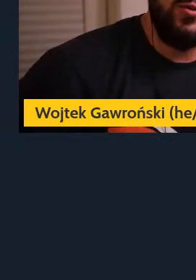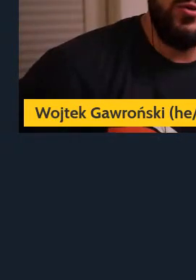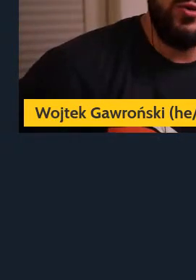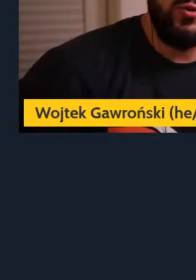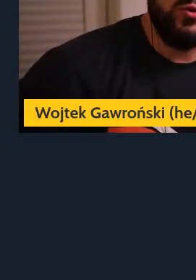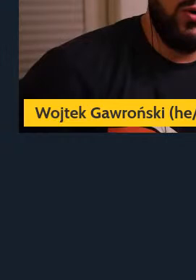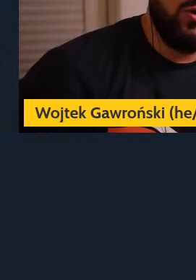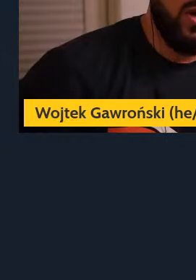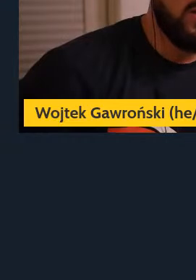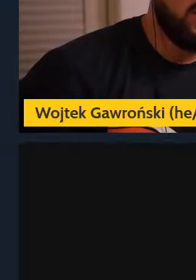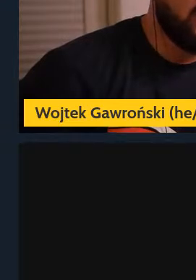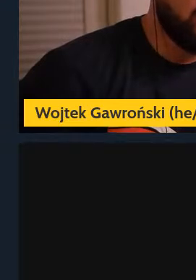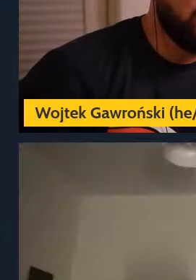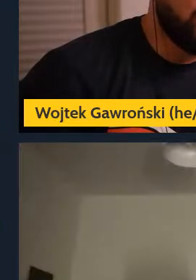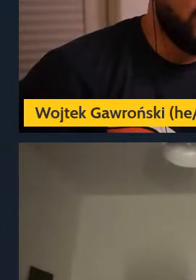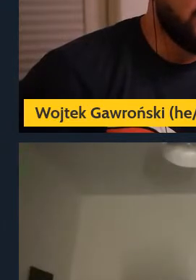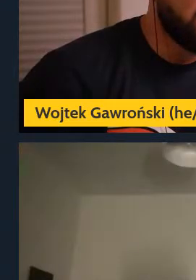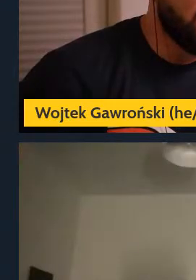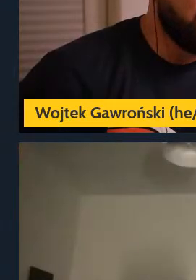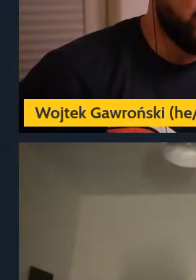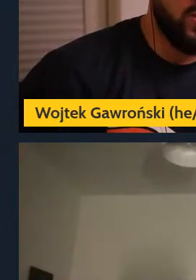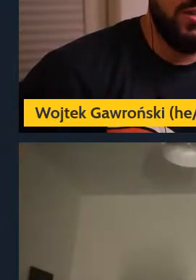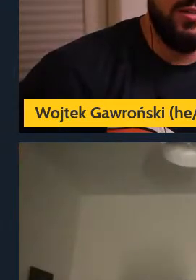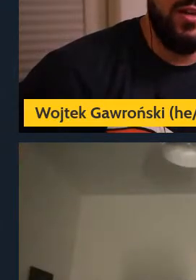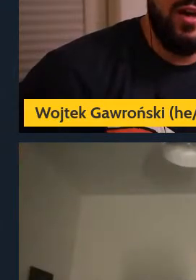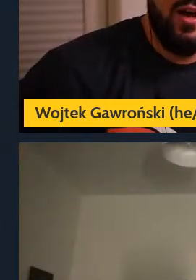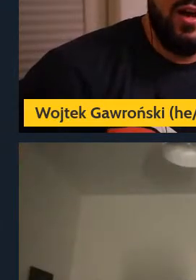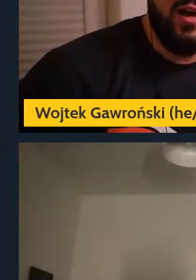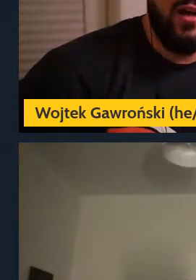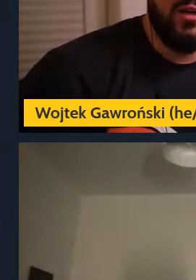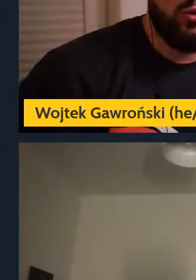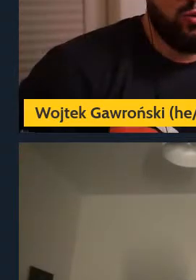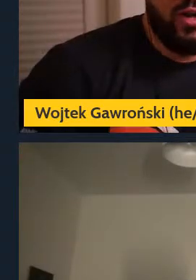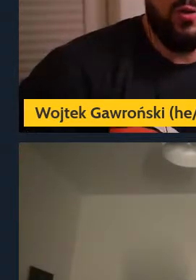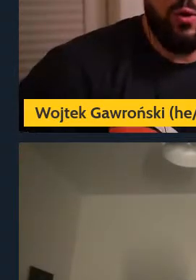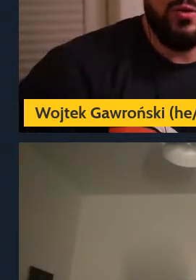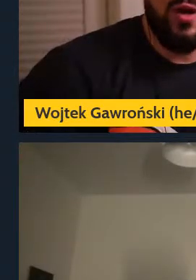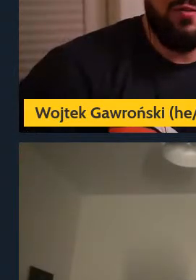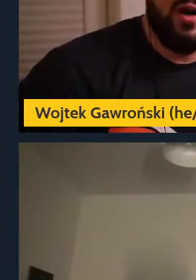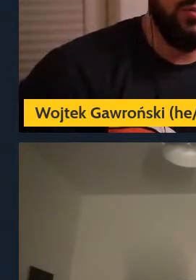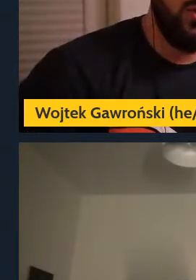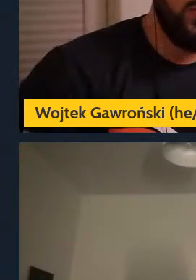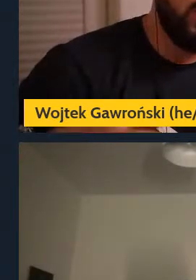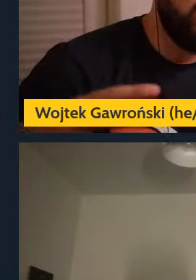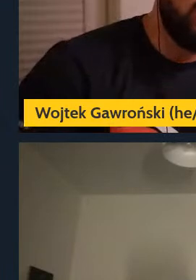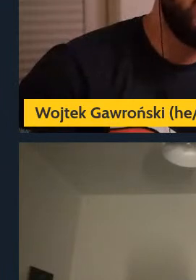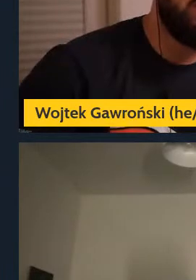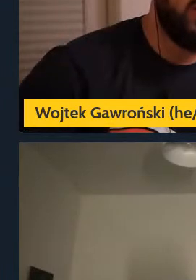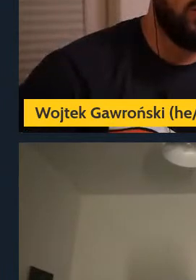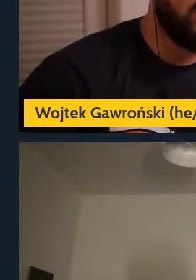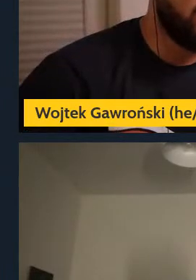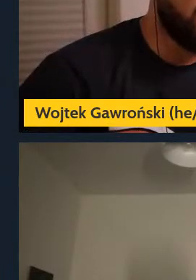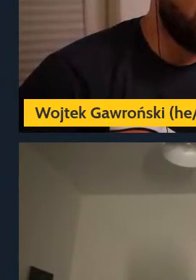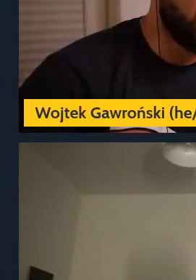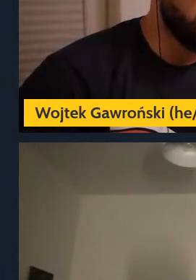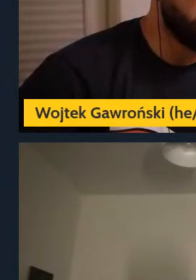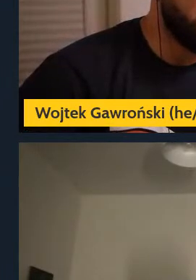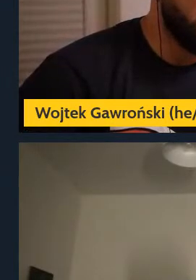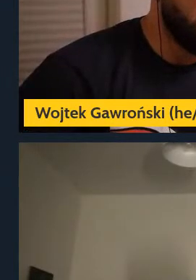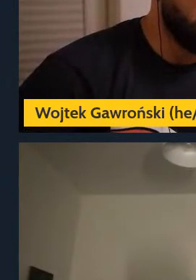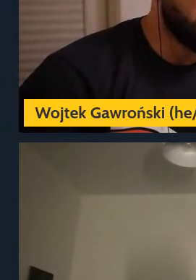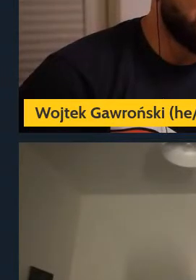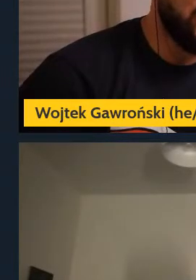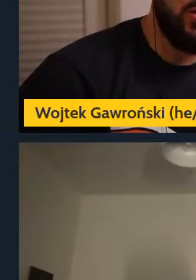would like to introduce Lucas that will join us and present. And today we also have Anmol that will be available in the